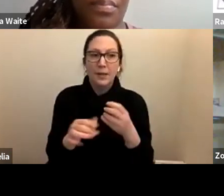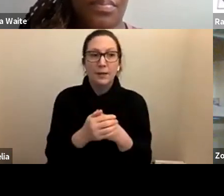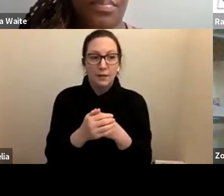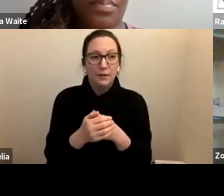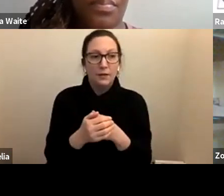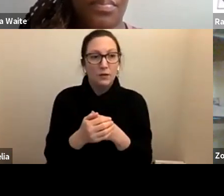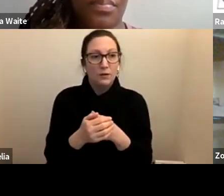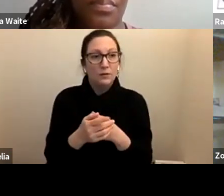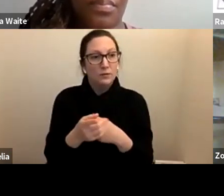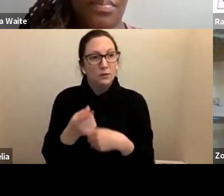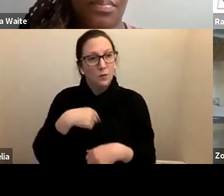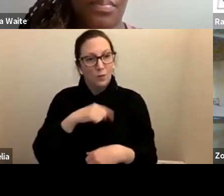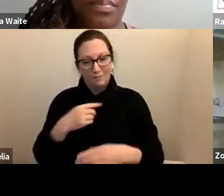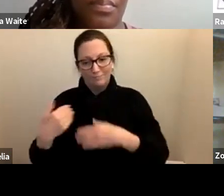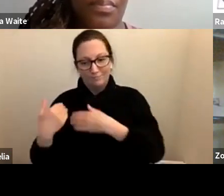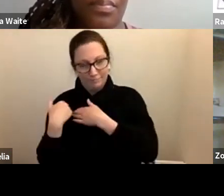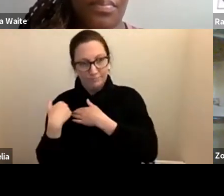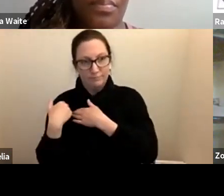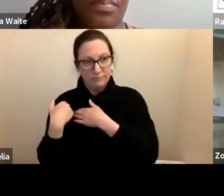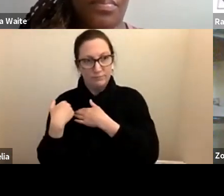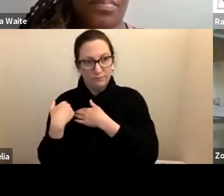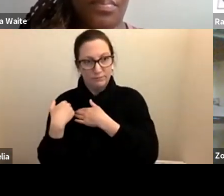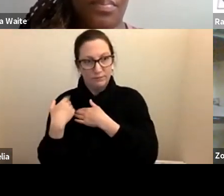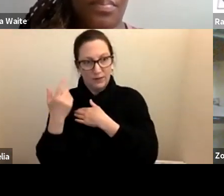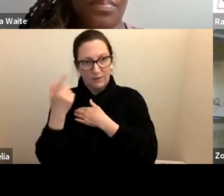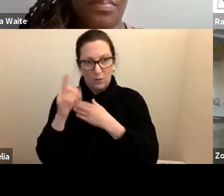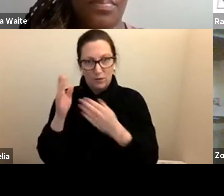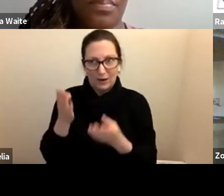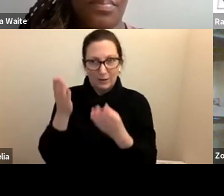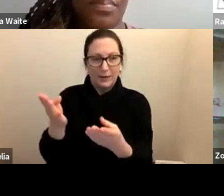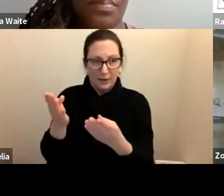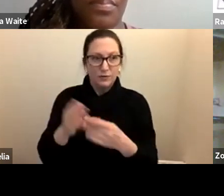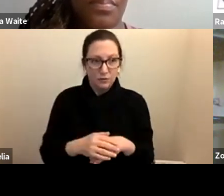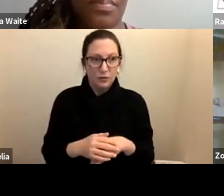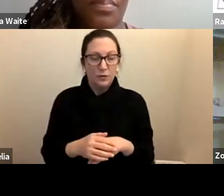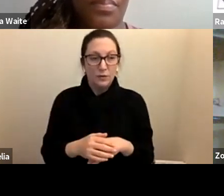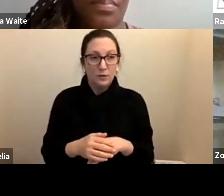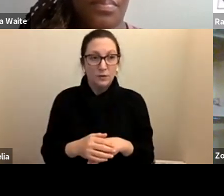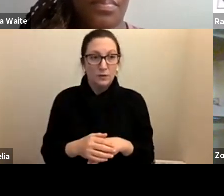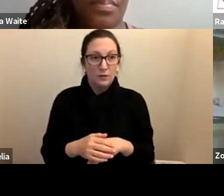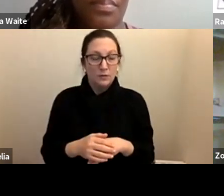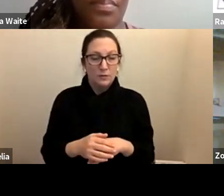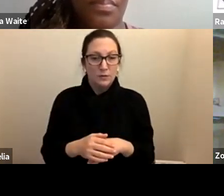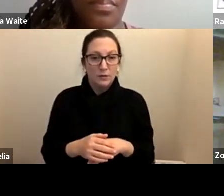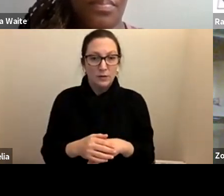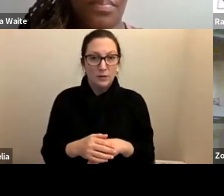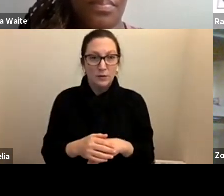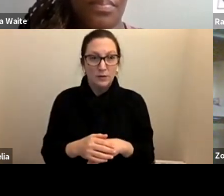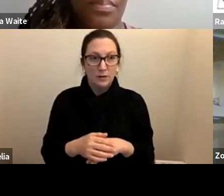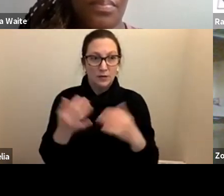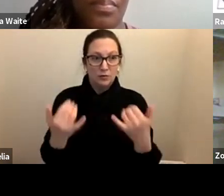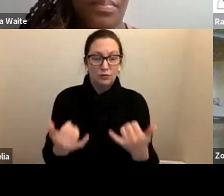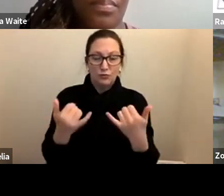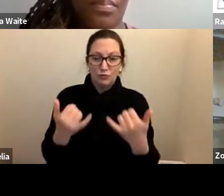we have a charge to keep. And, you know, today really marks a